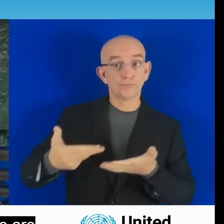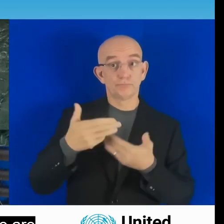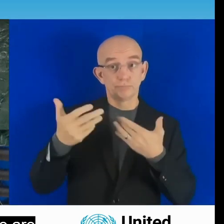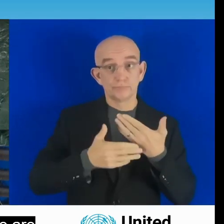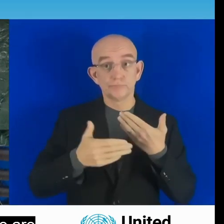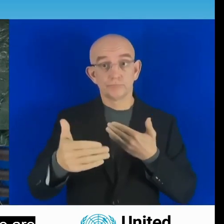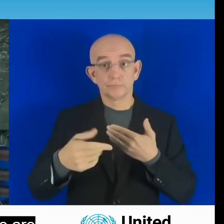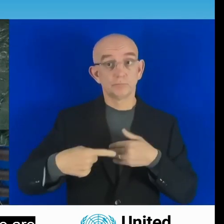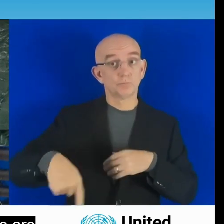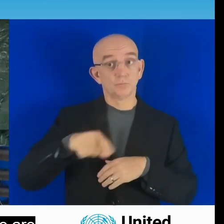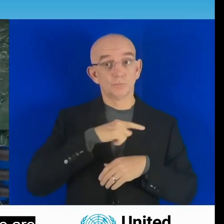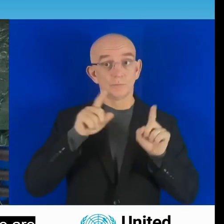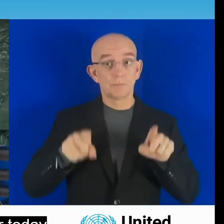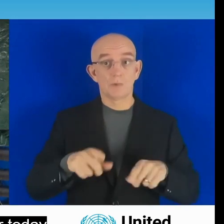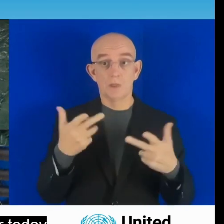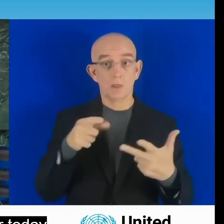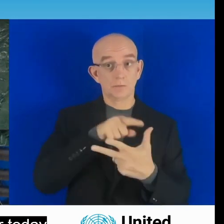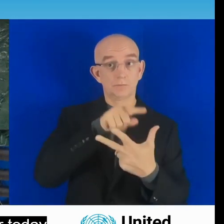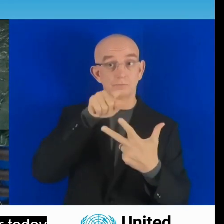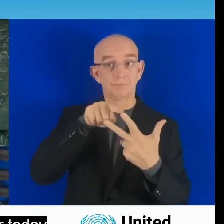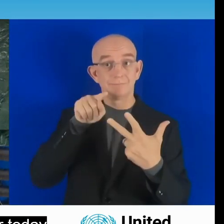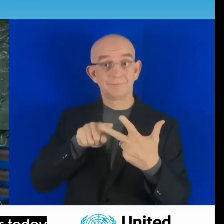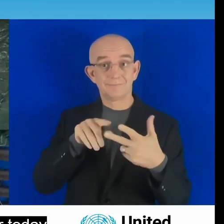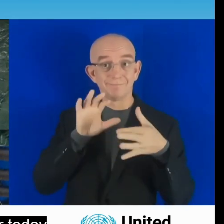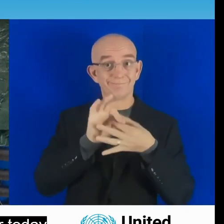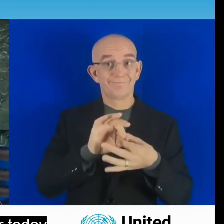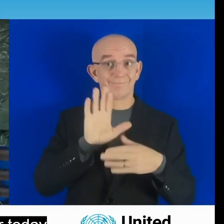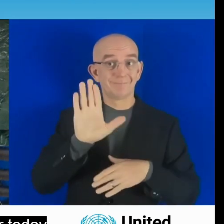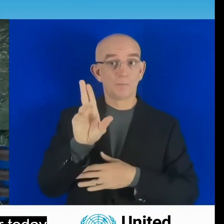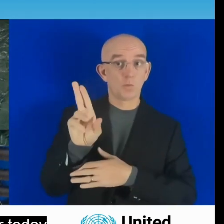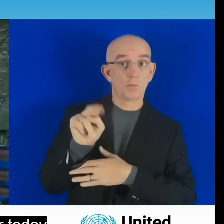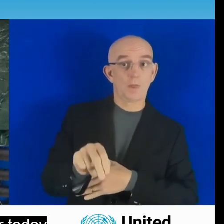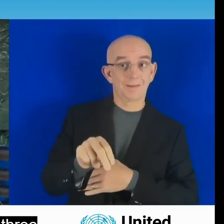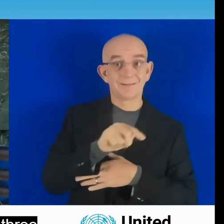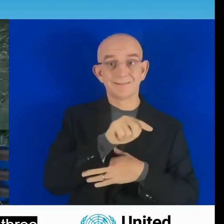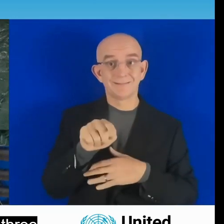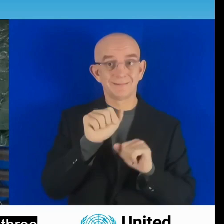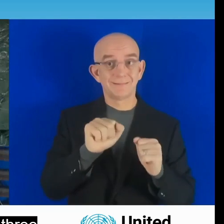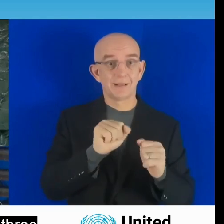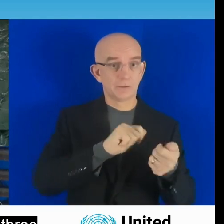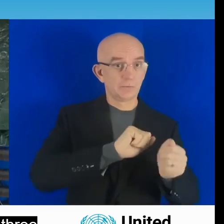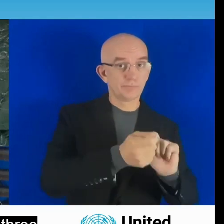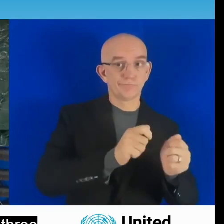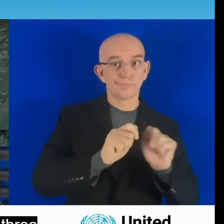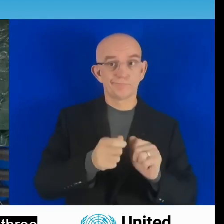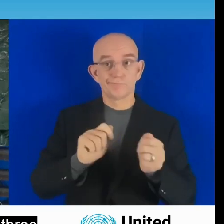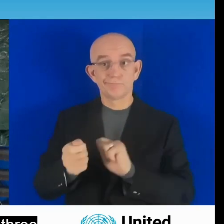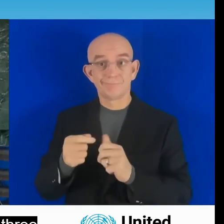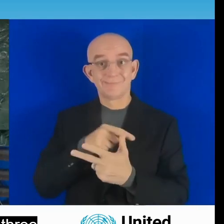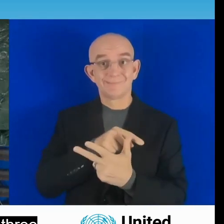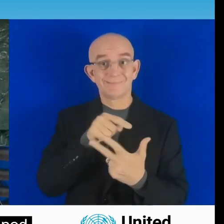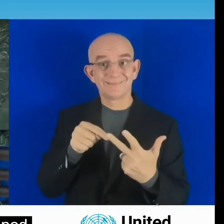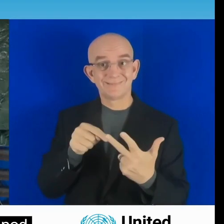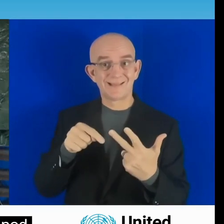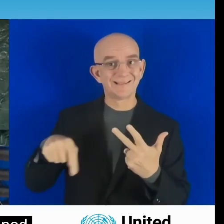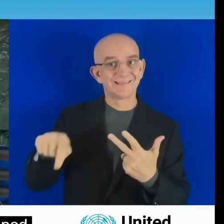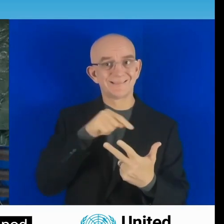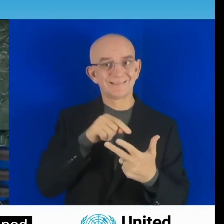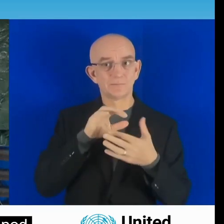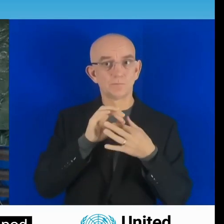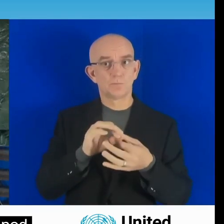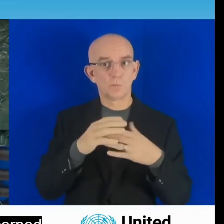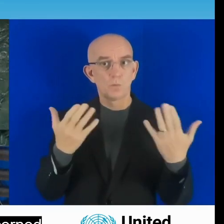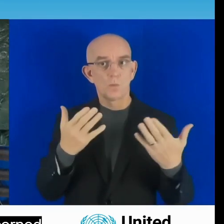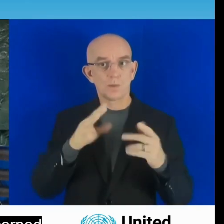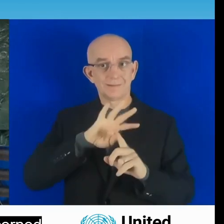equally strengthened. Sri Lanka is concerned about the growing SDGs financing gap. We welcome the